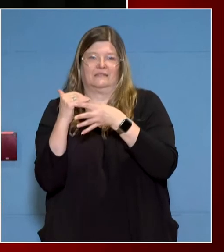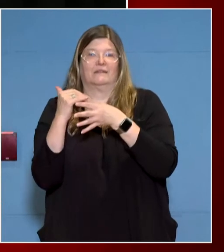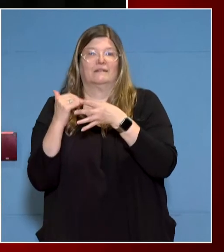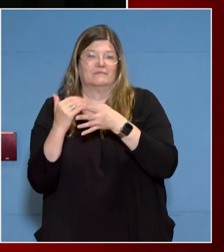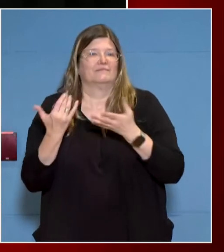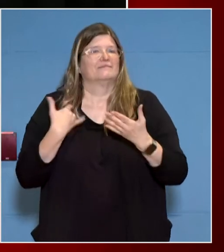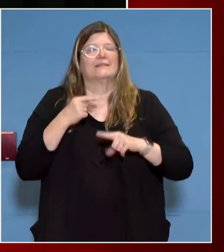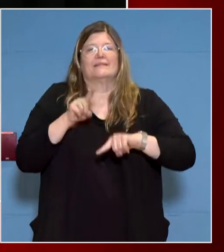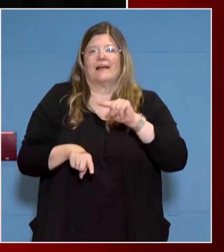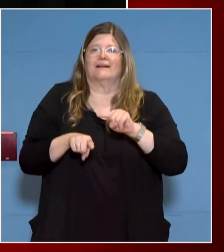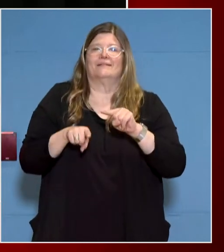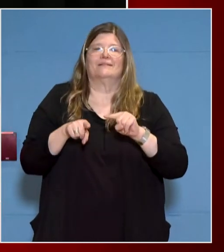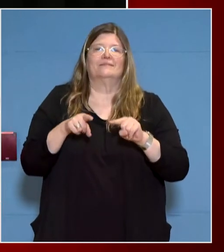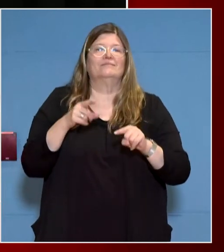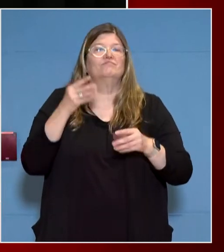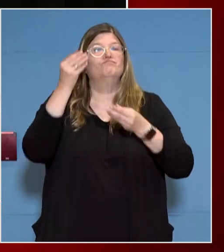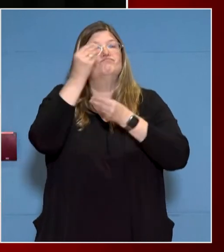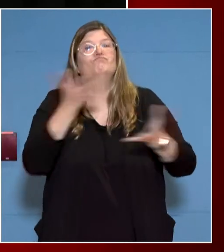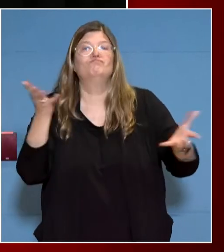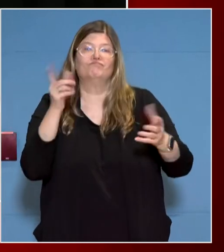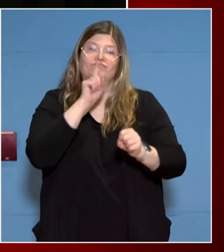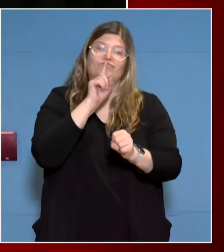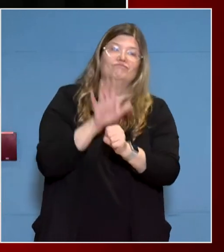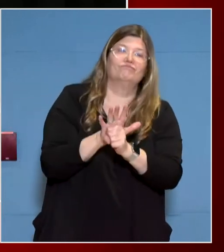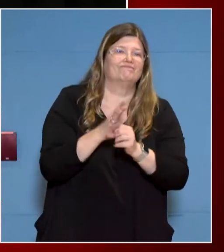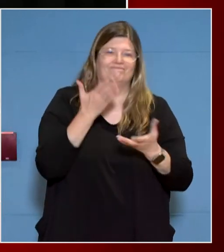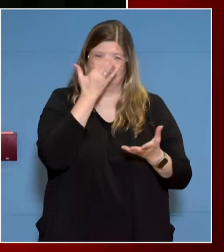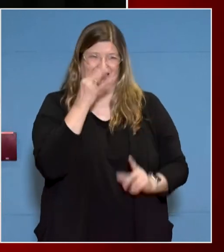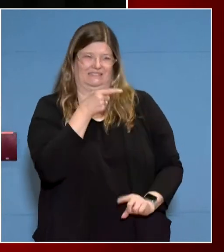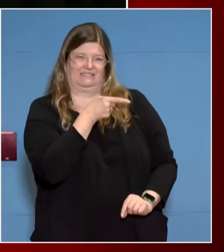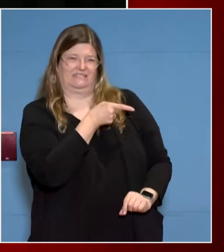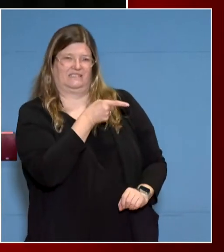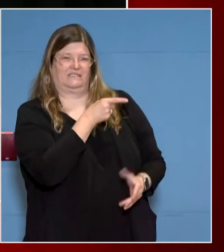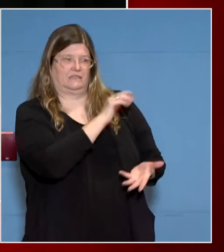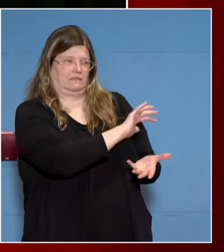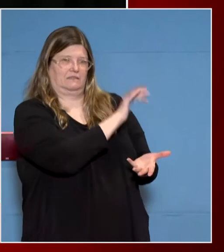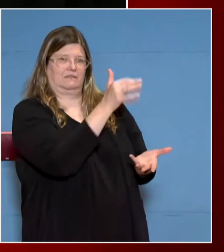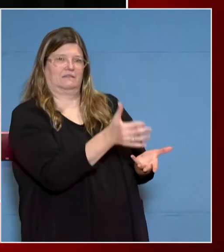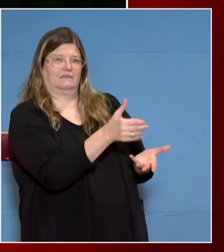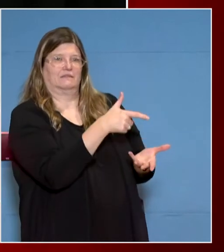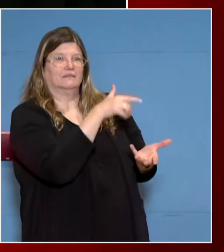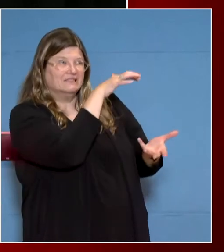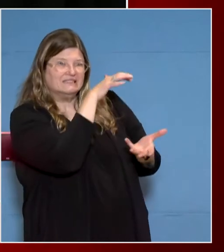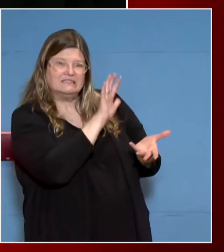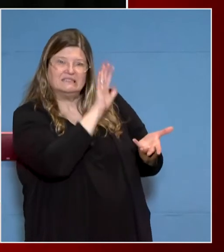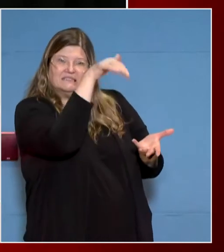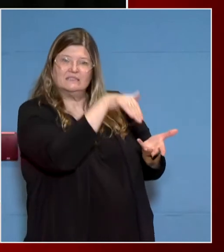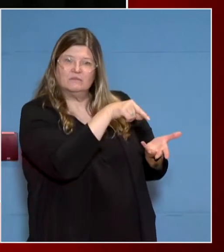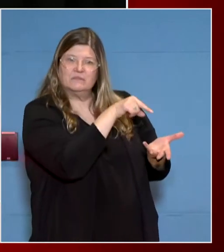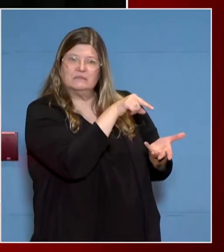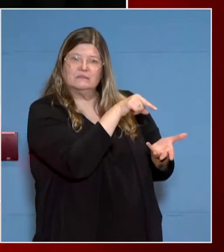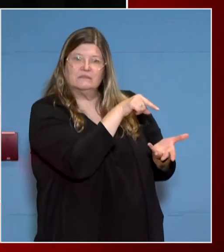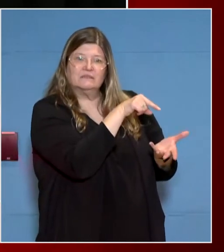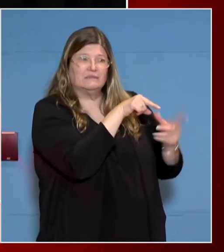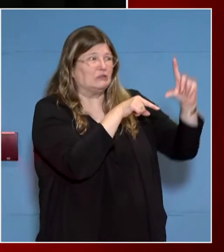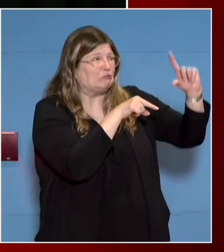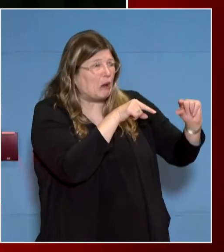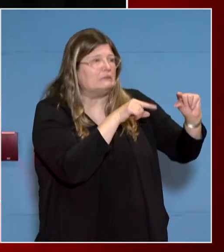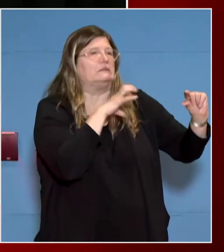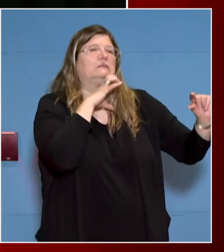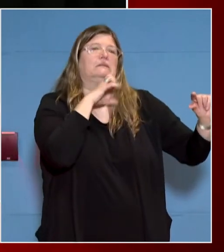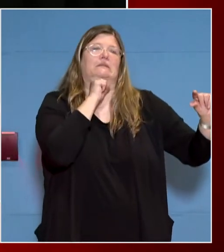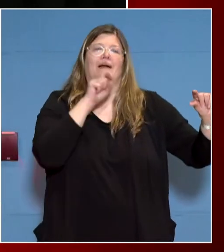with the dismal amount of vaccines that we are receiving. So we're in a position where I still have to make a decision